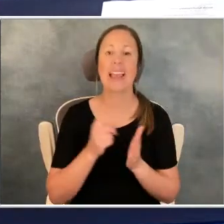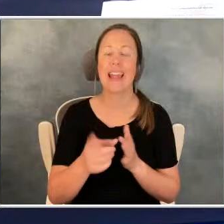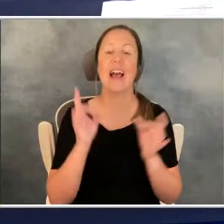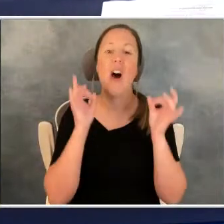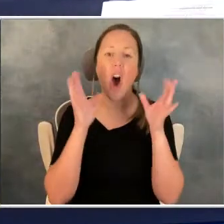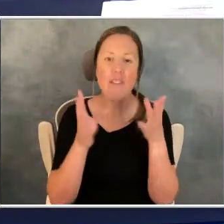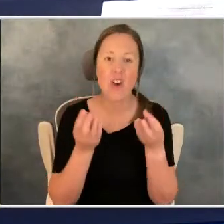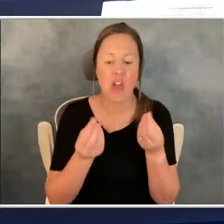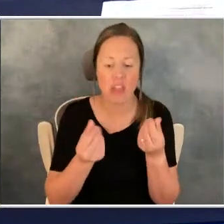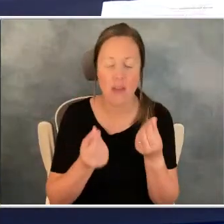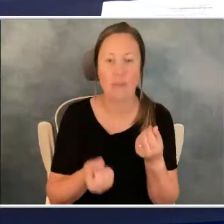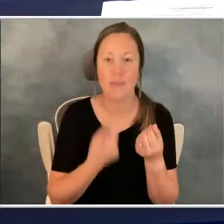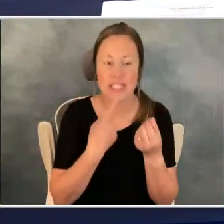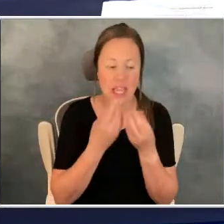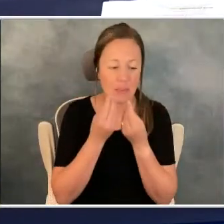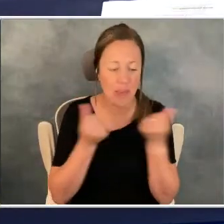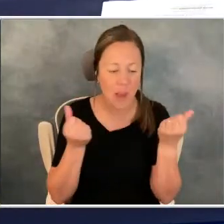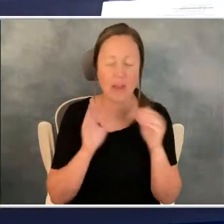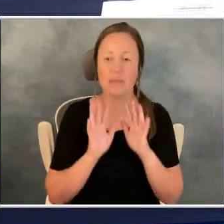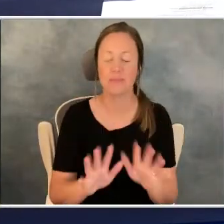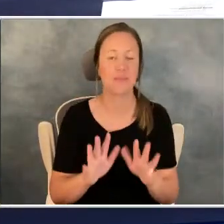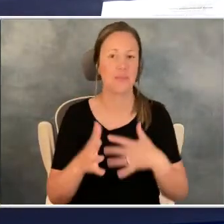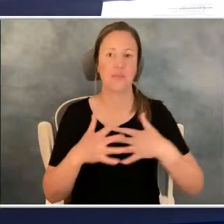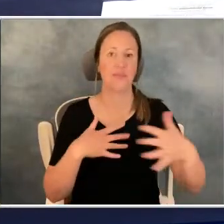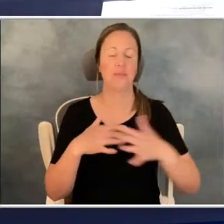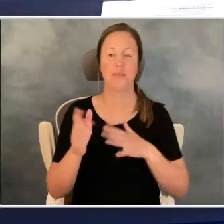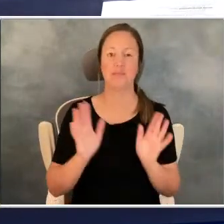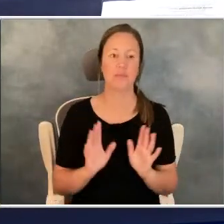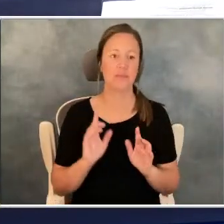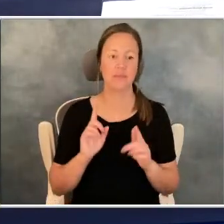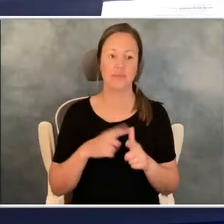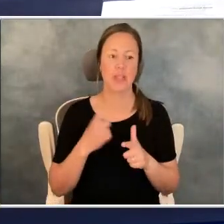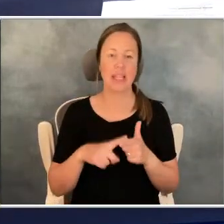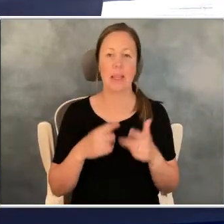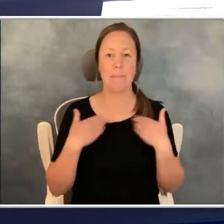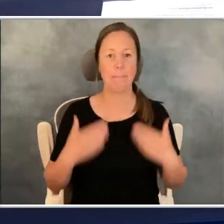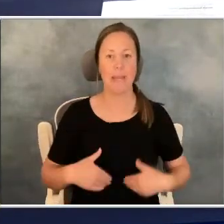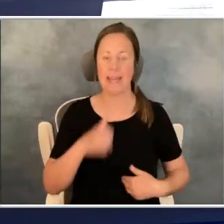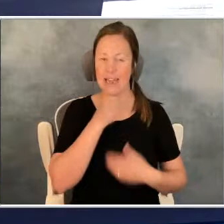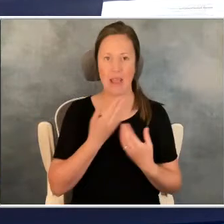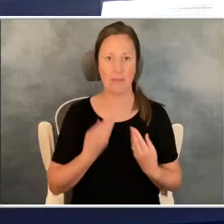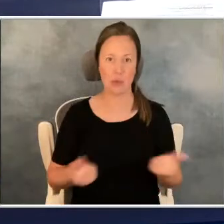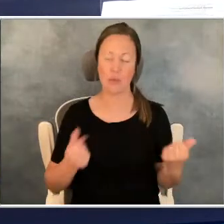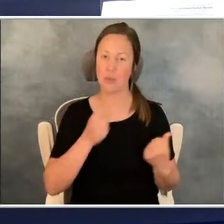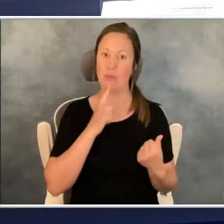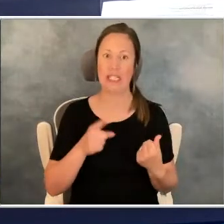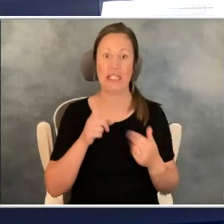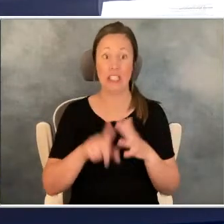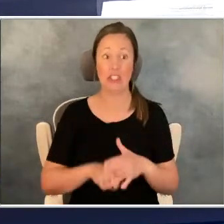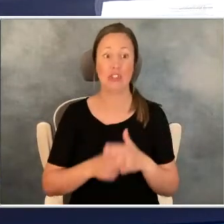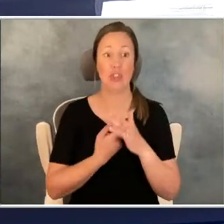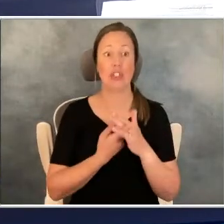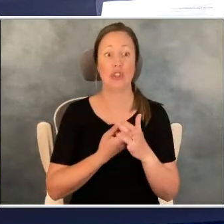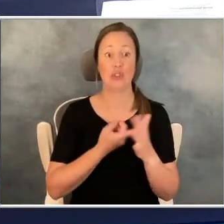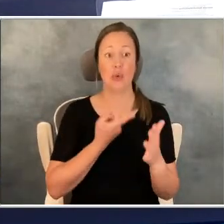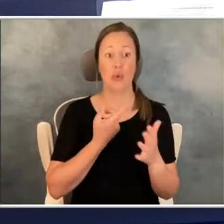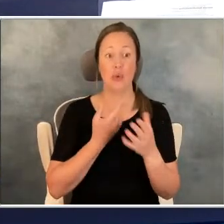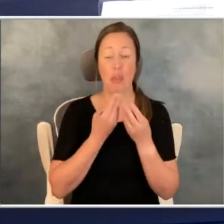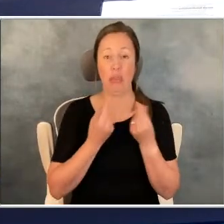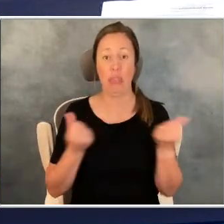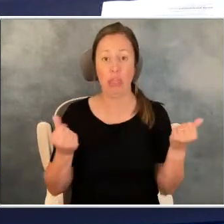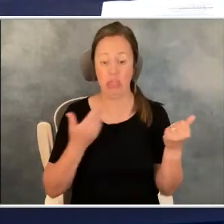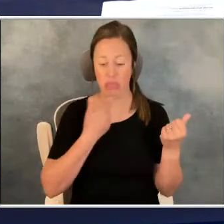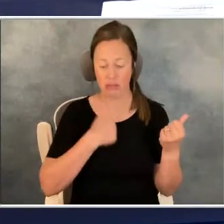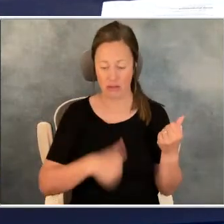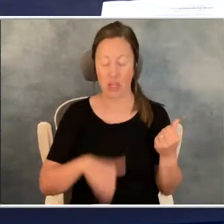doing it the right spot, and then you can't get it absorbed. It does. I think your point about, man, if it starts to break down your esophagus and not your stomach, then you don't deliver as much to the